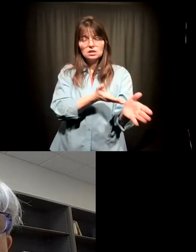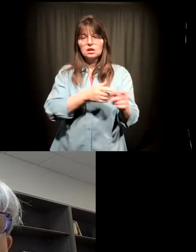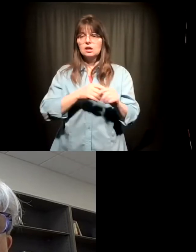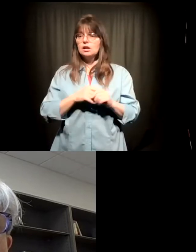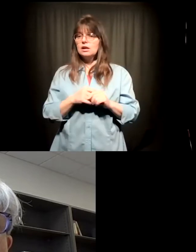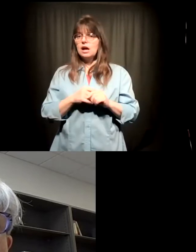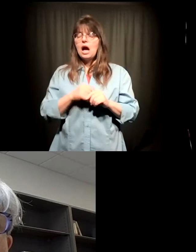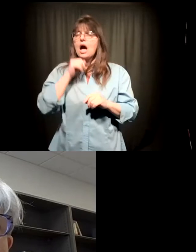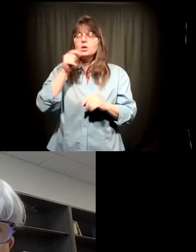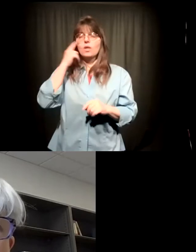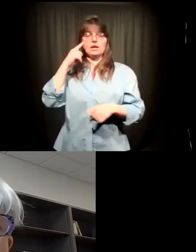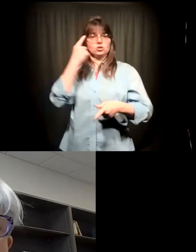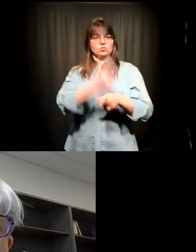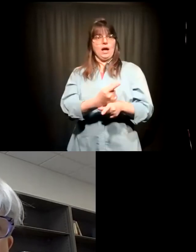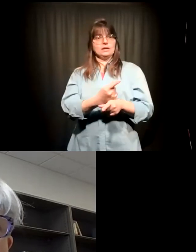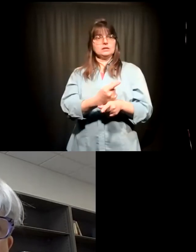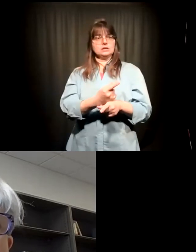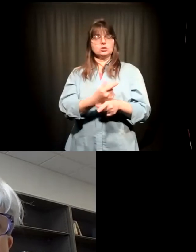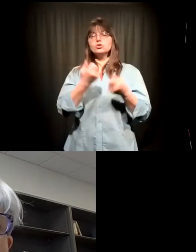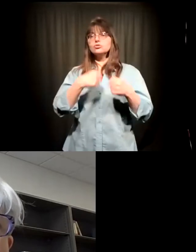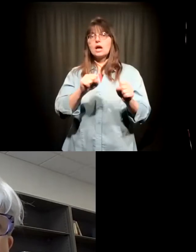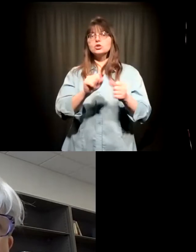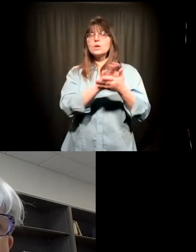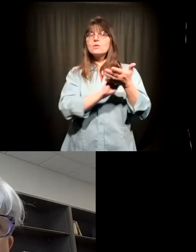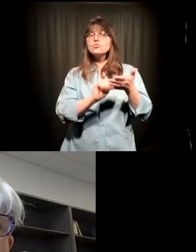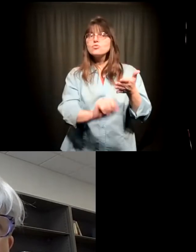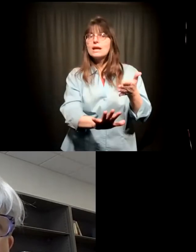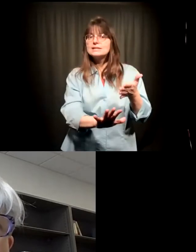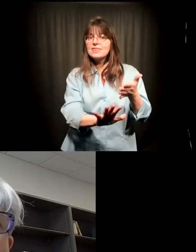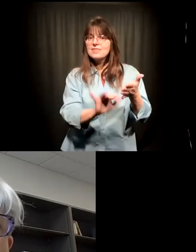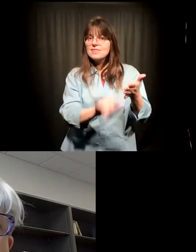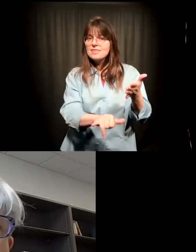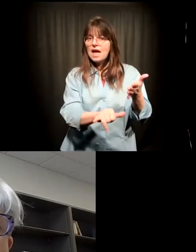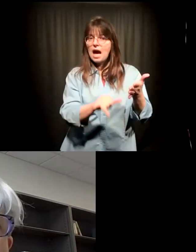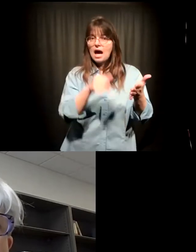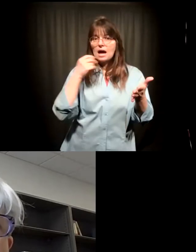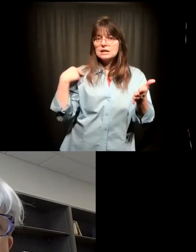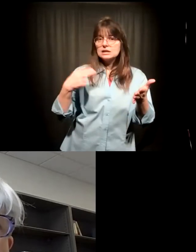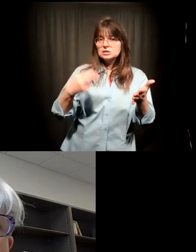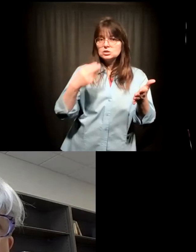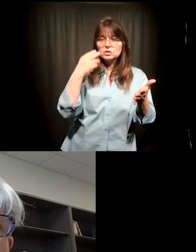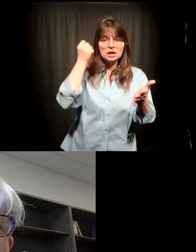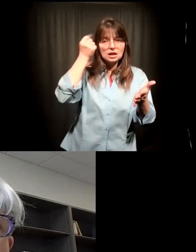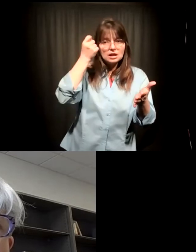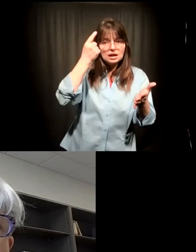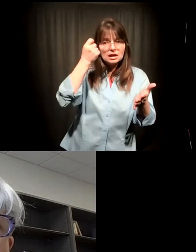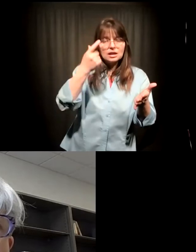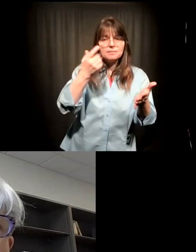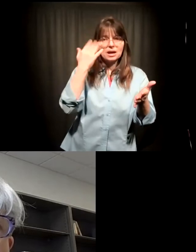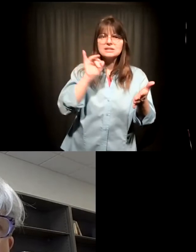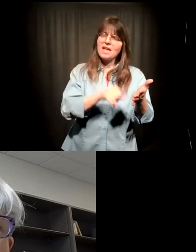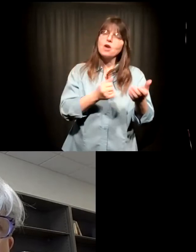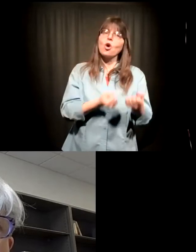frankly don't think it's right to try to erase that. I think that it causes more harm and more enduring harm. And